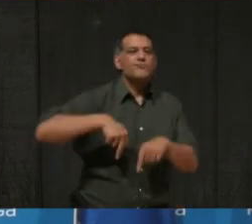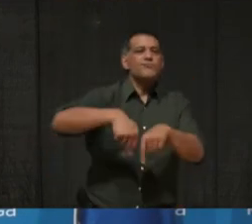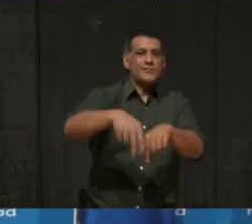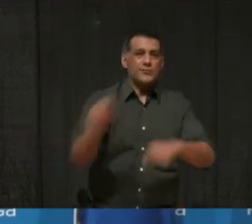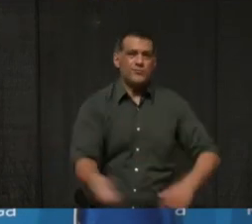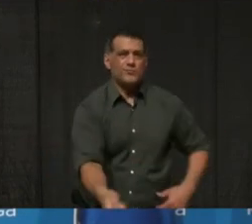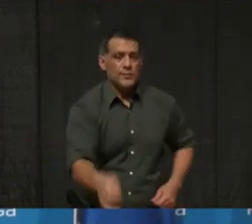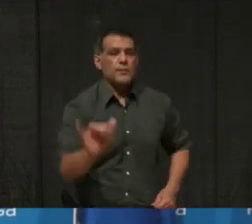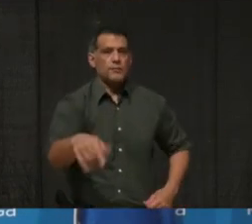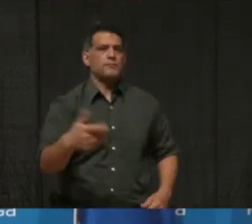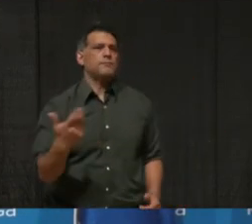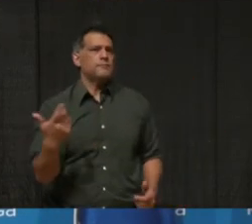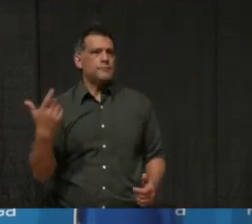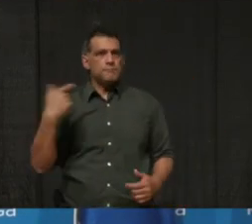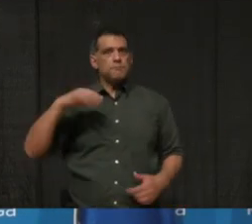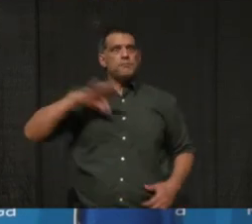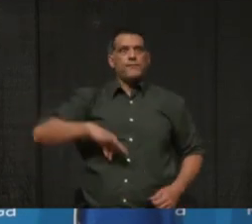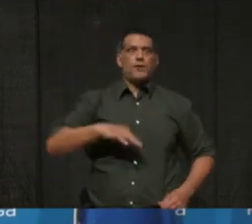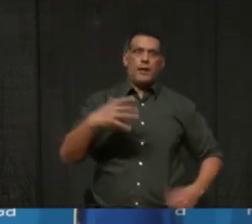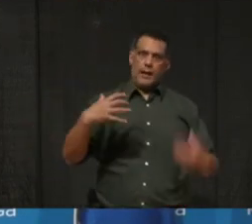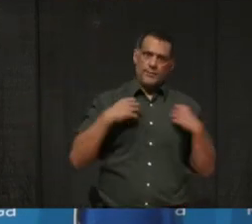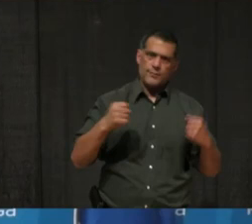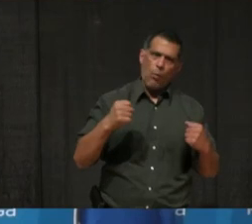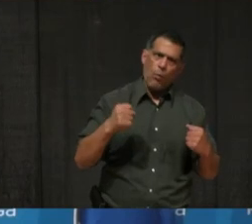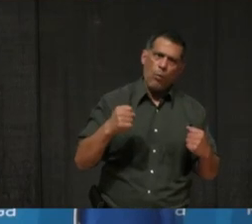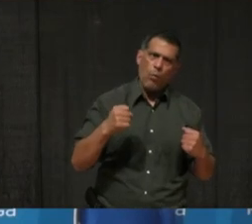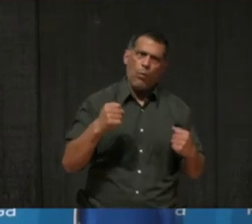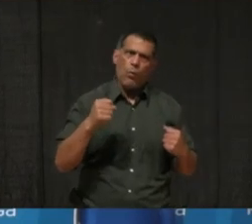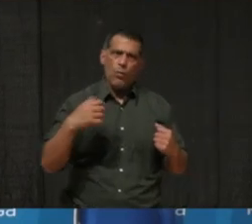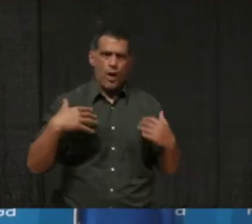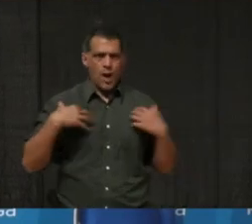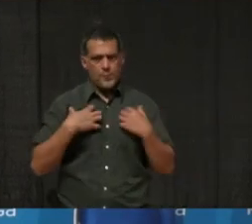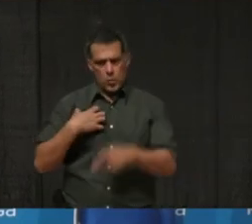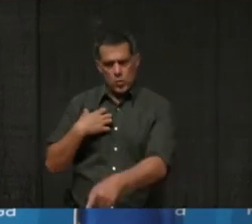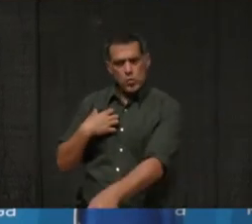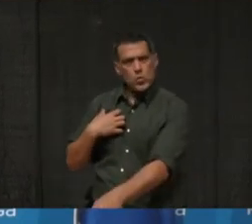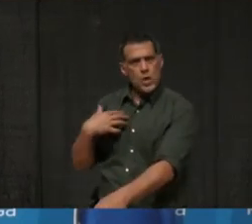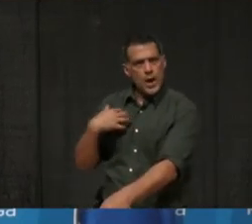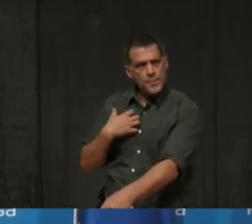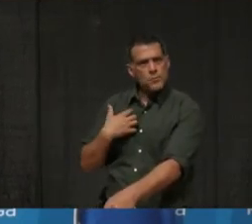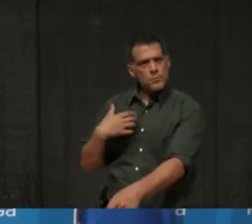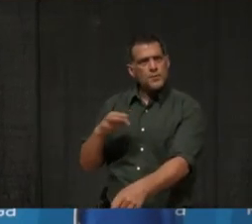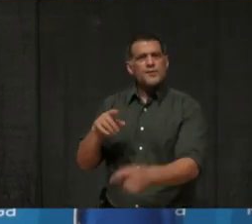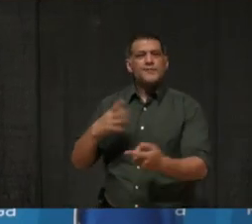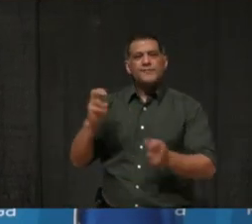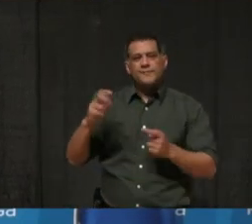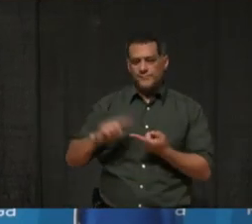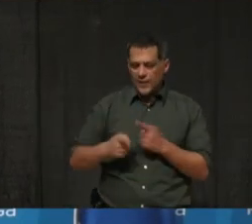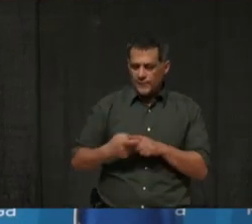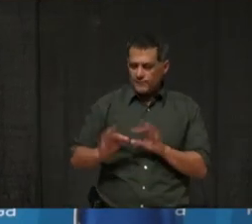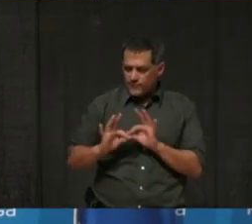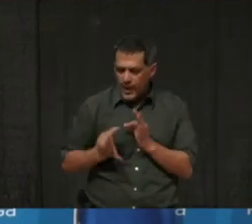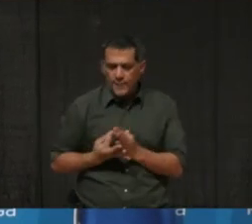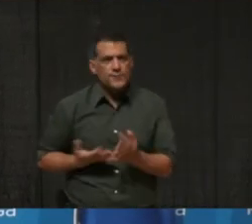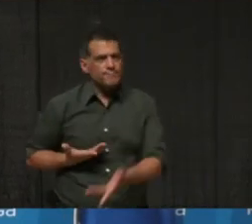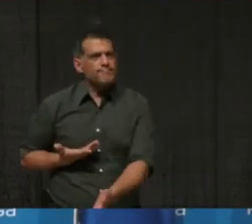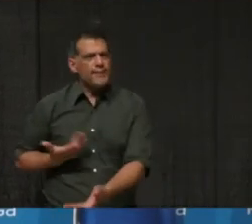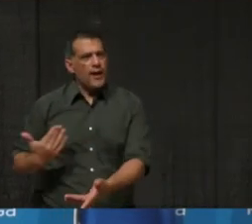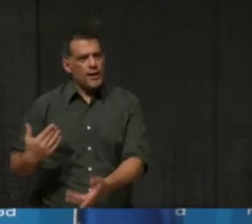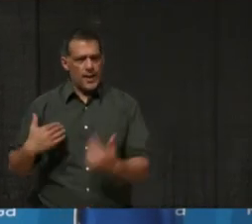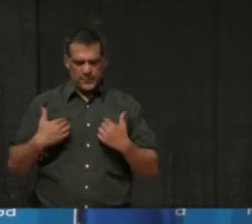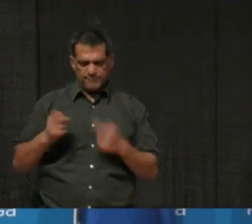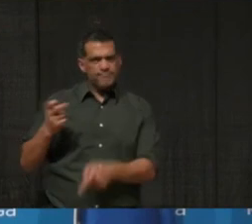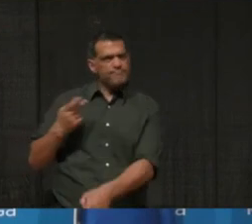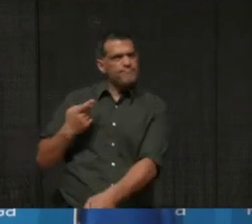it as benefiting the health and the welfare of our little furry family members. And we